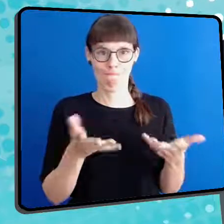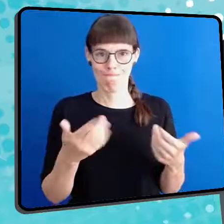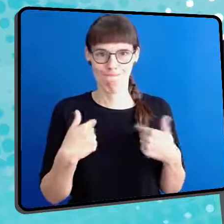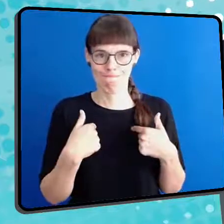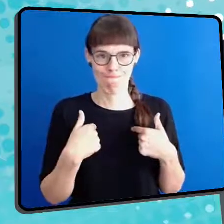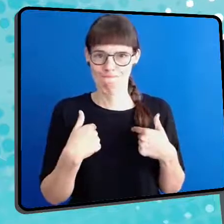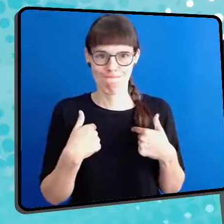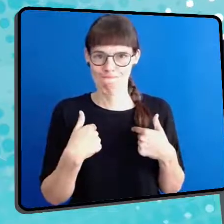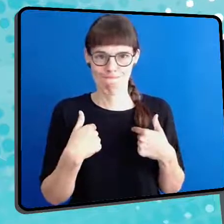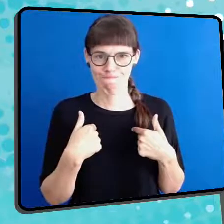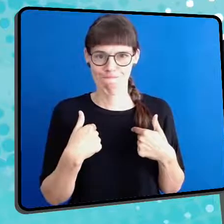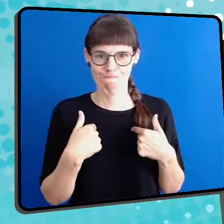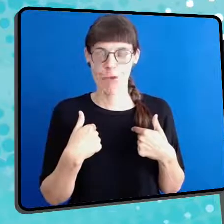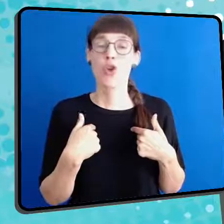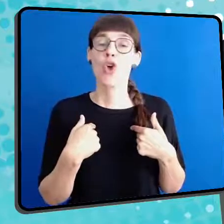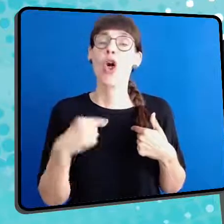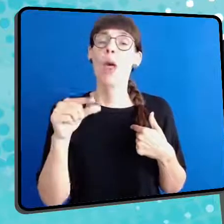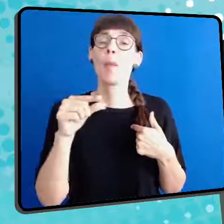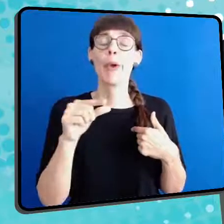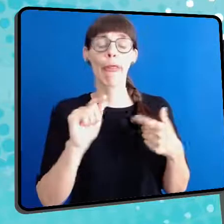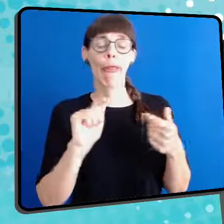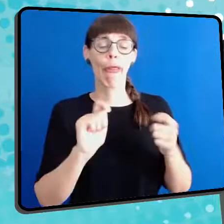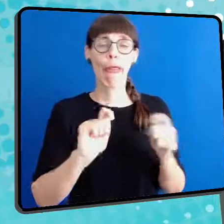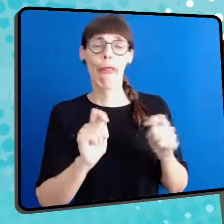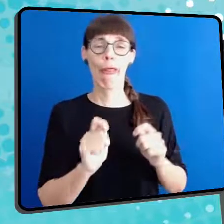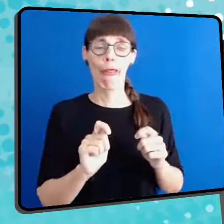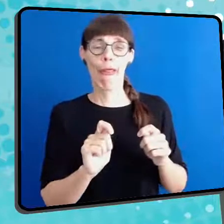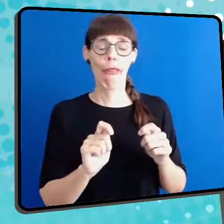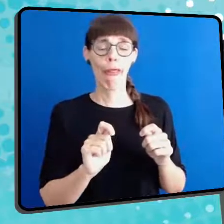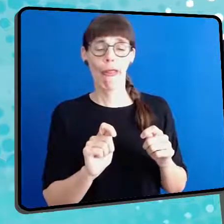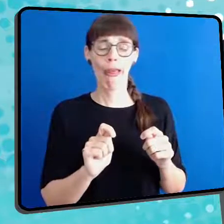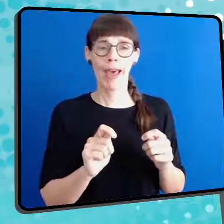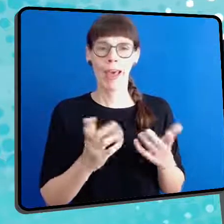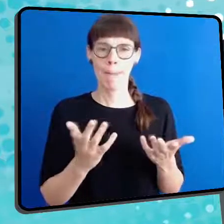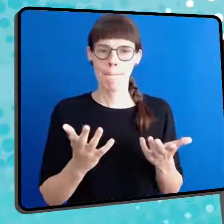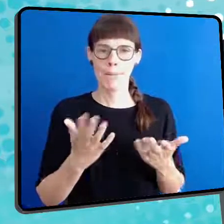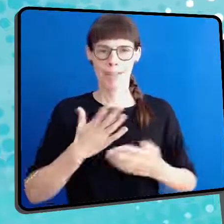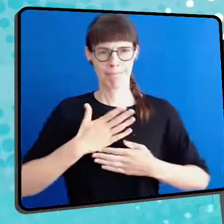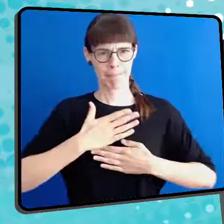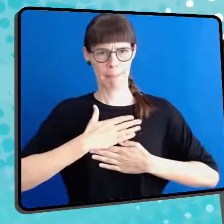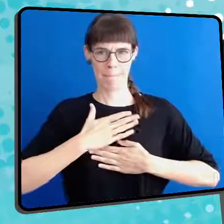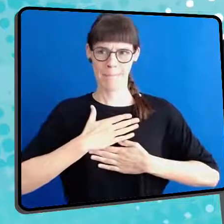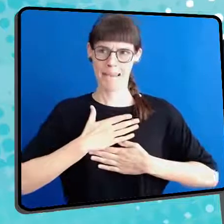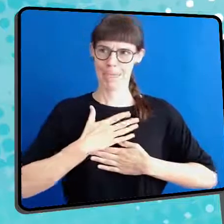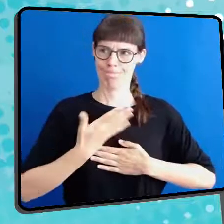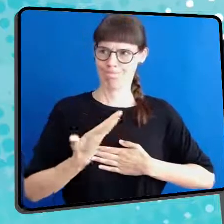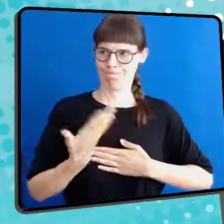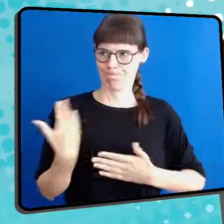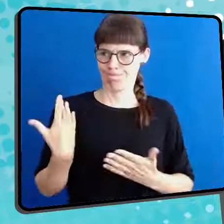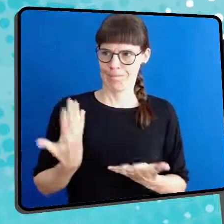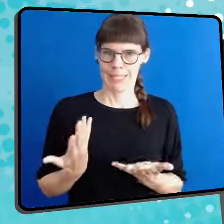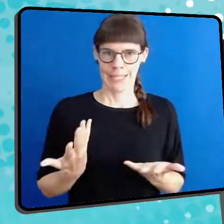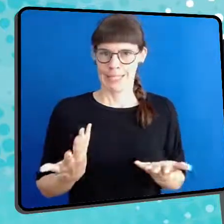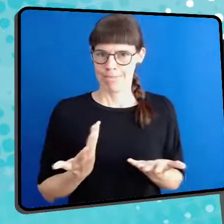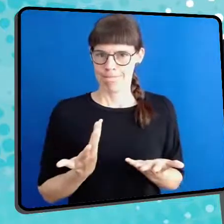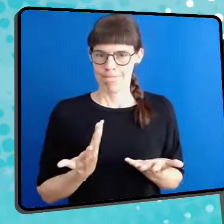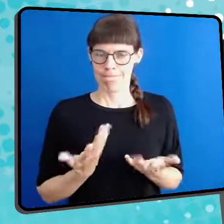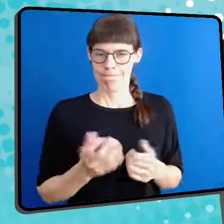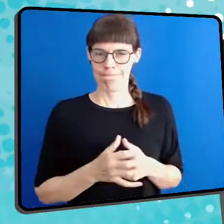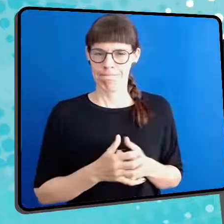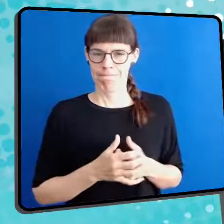mean, I played around, but that's not my. I think in